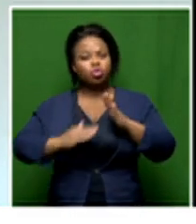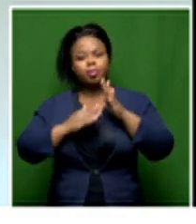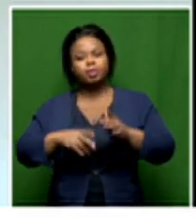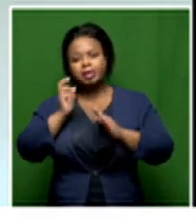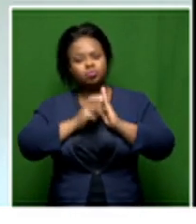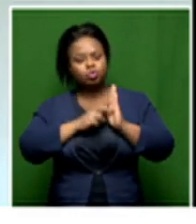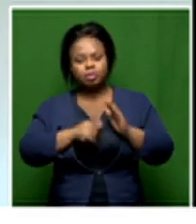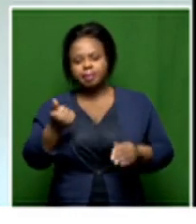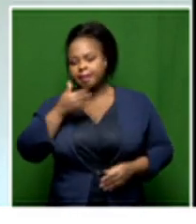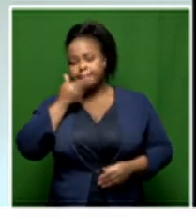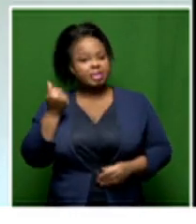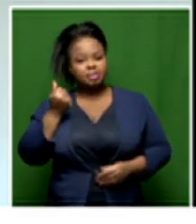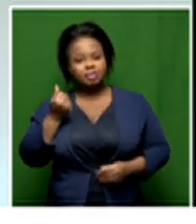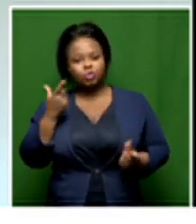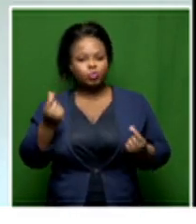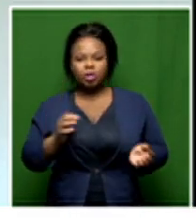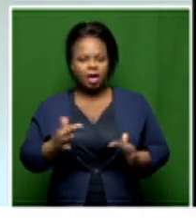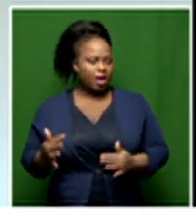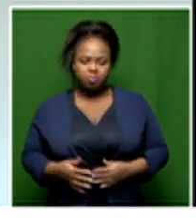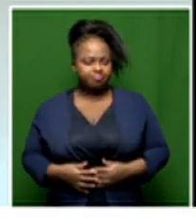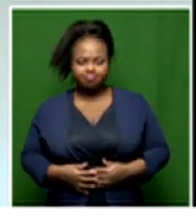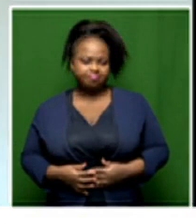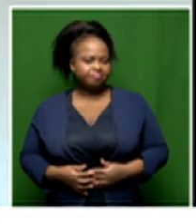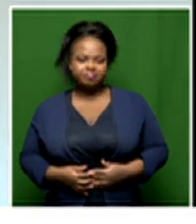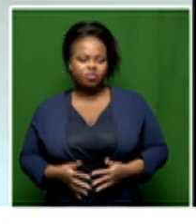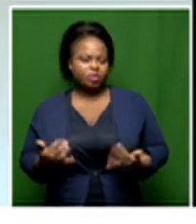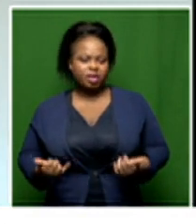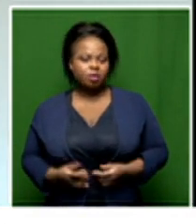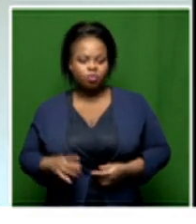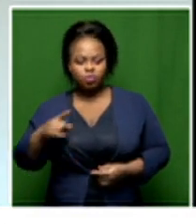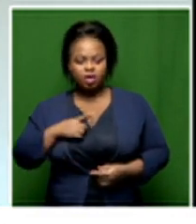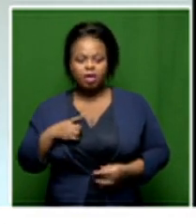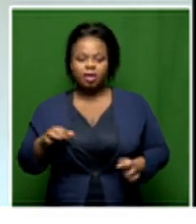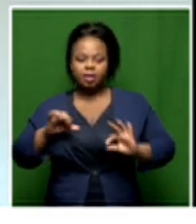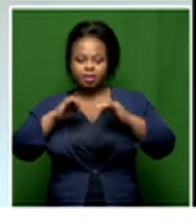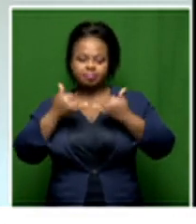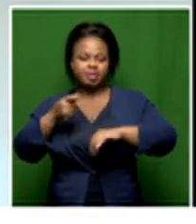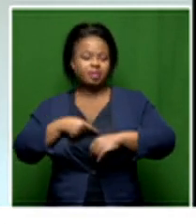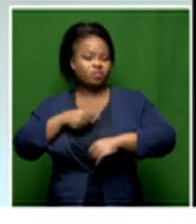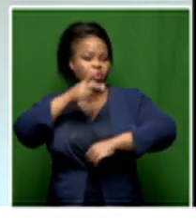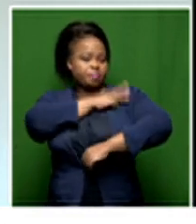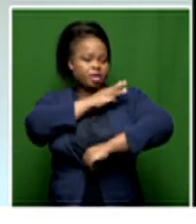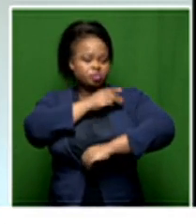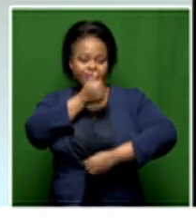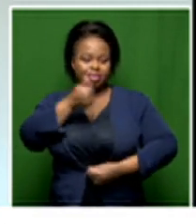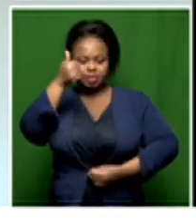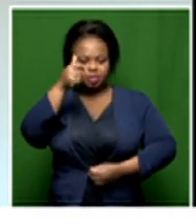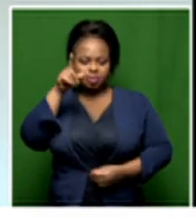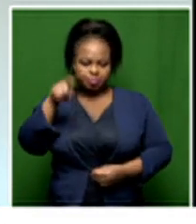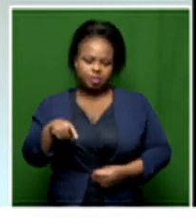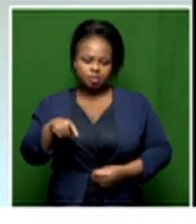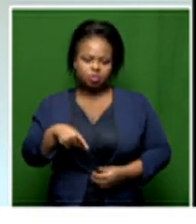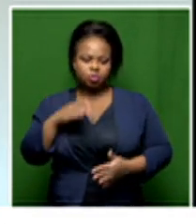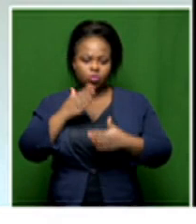no best practice at the moment, which is why I'm saying leadership needs to tread in a space that's been coined